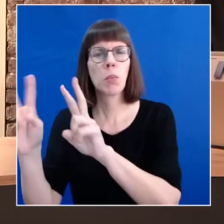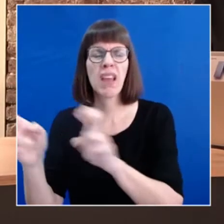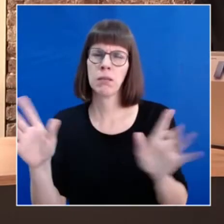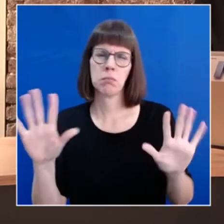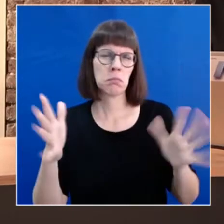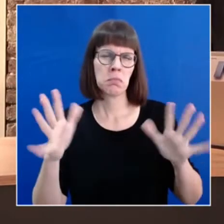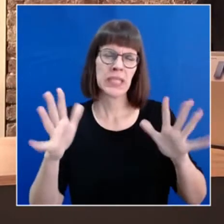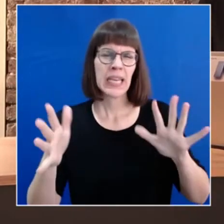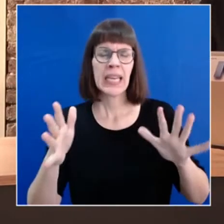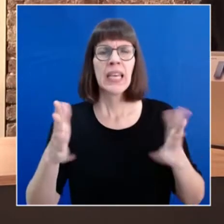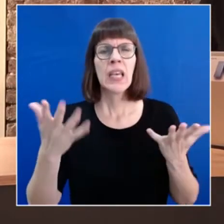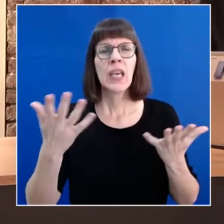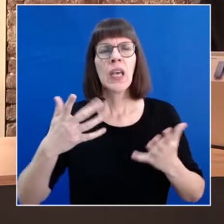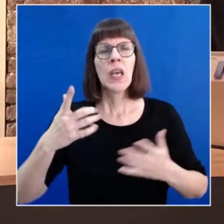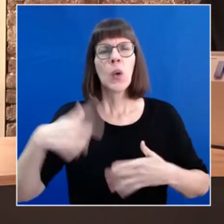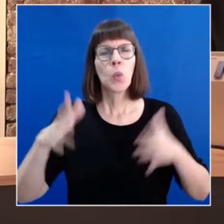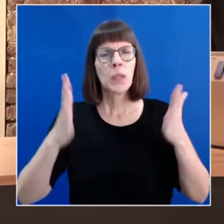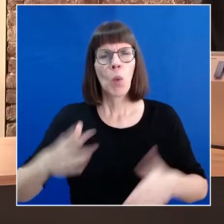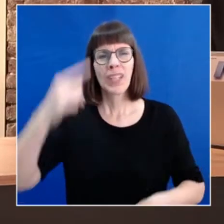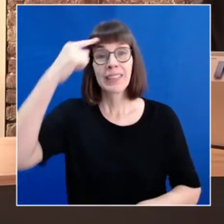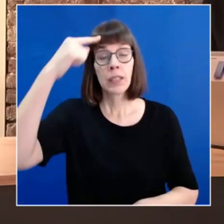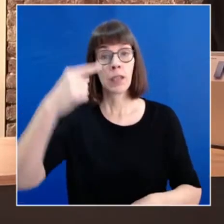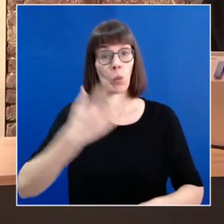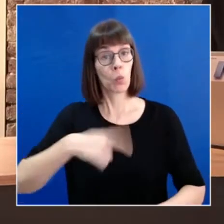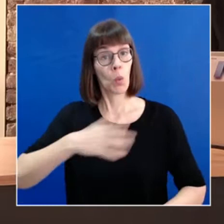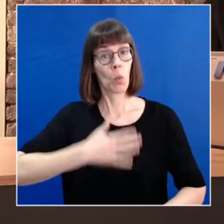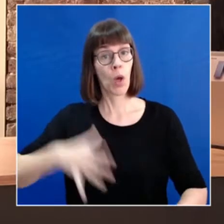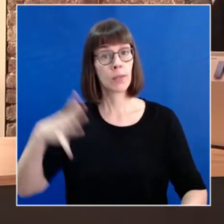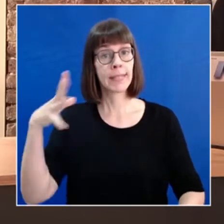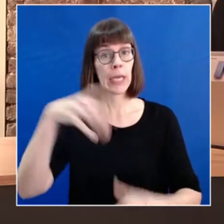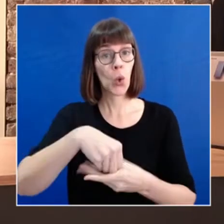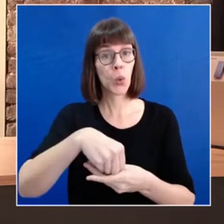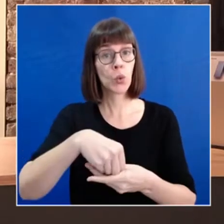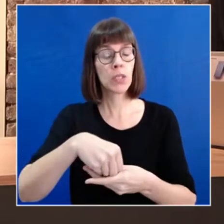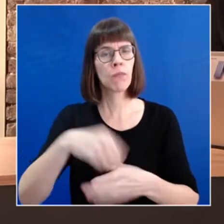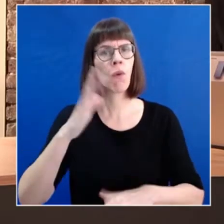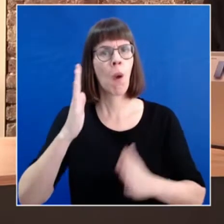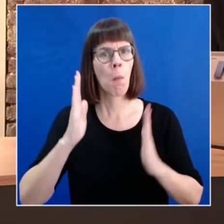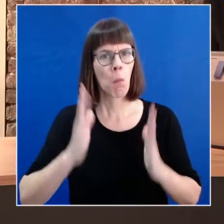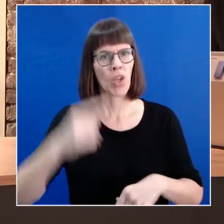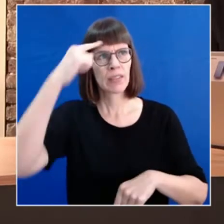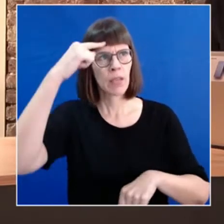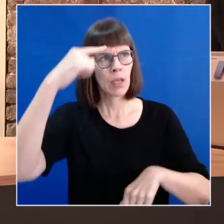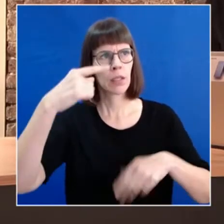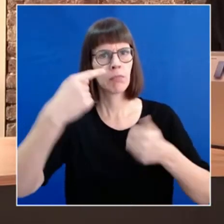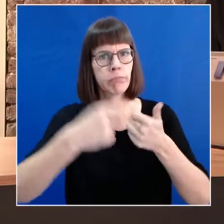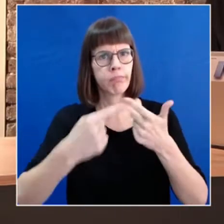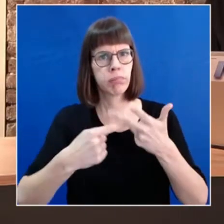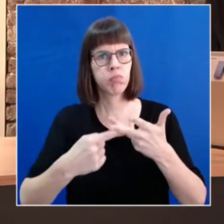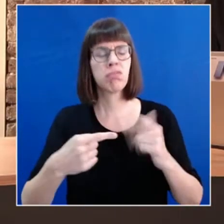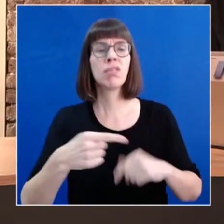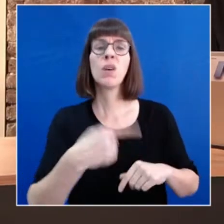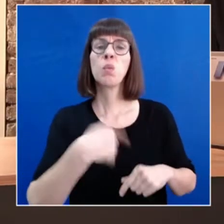think about if we want to be inclusive and if we want to escape the scary world of labeling people.